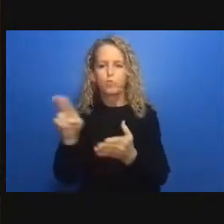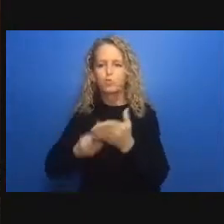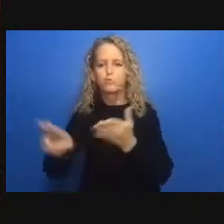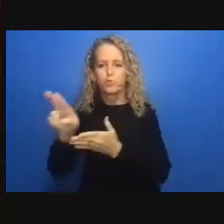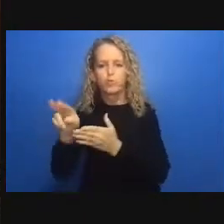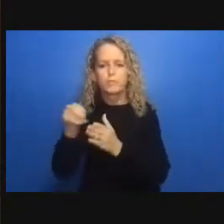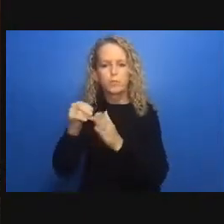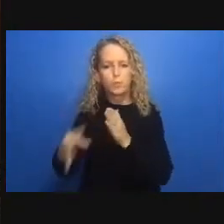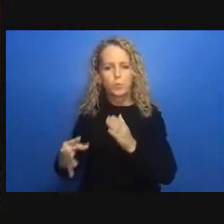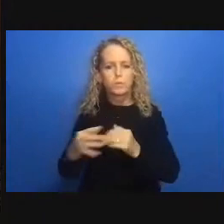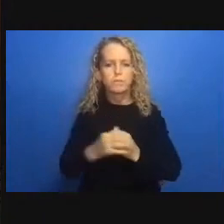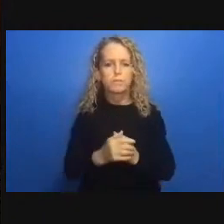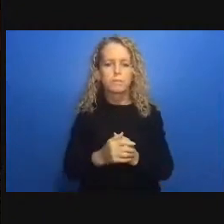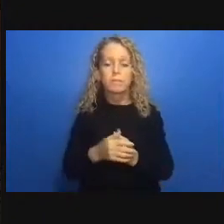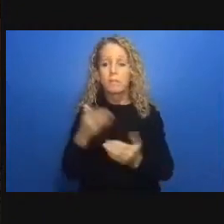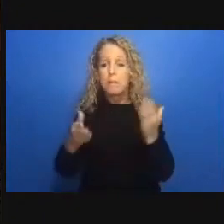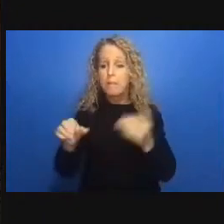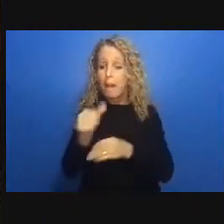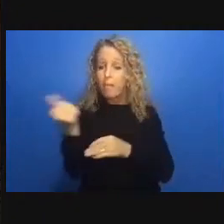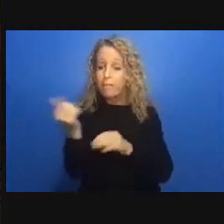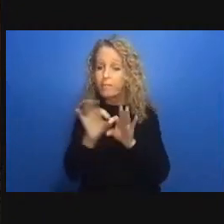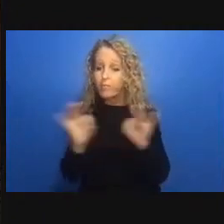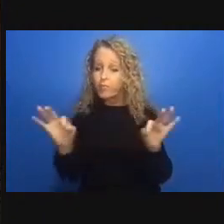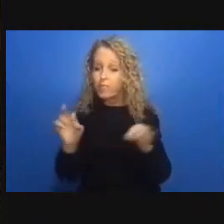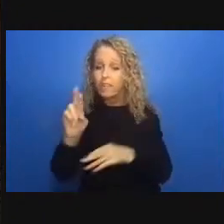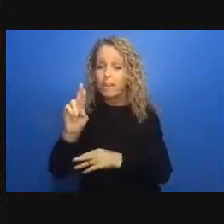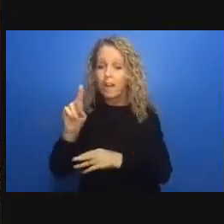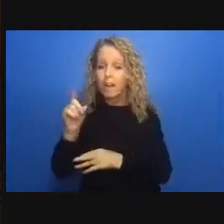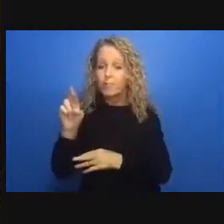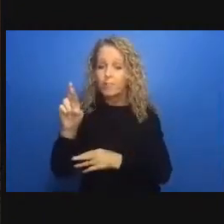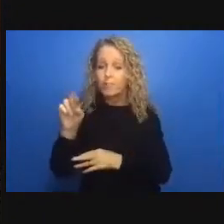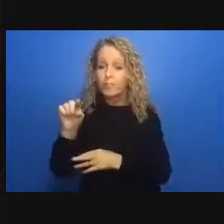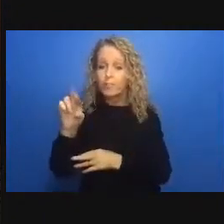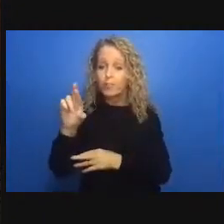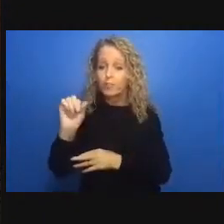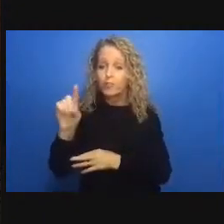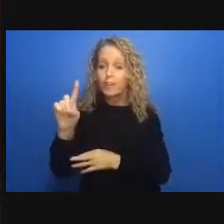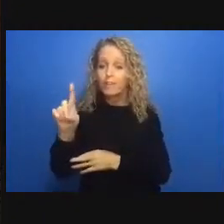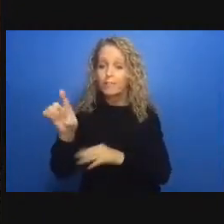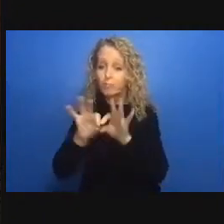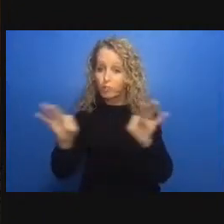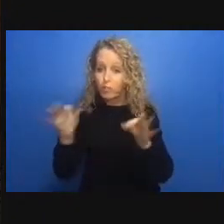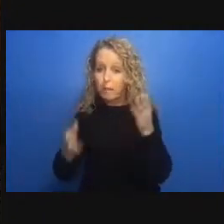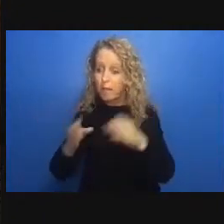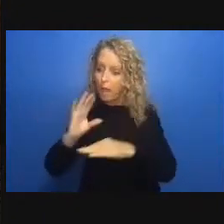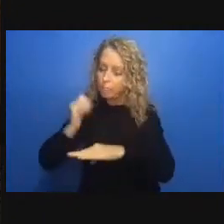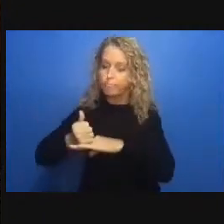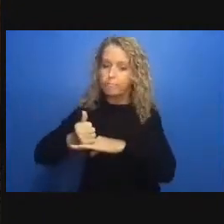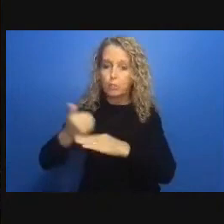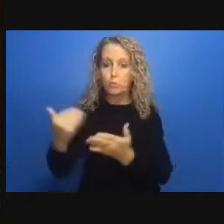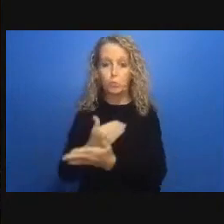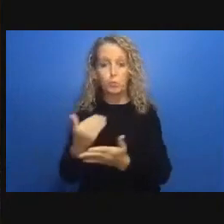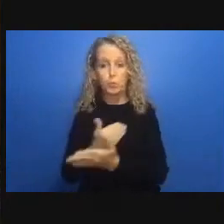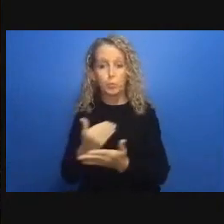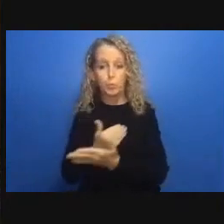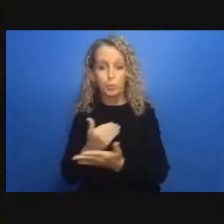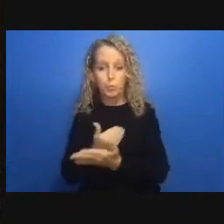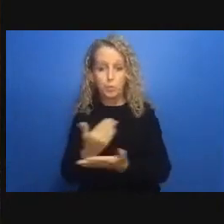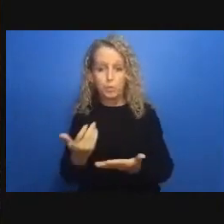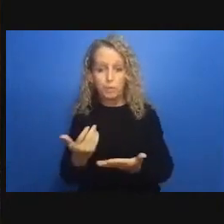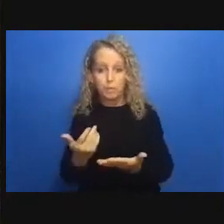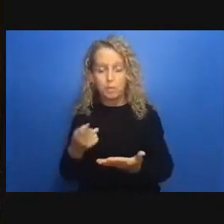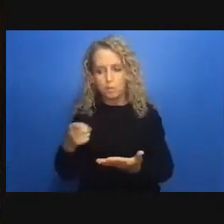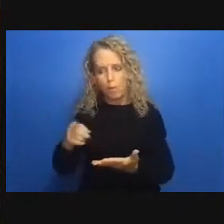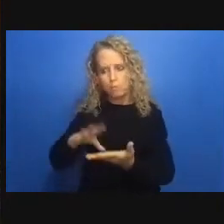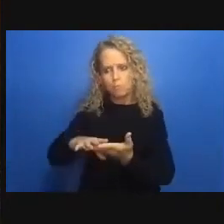create new undergraduate type programs and graduate type programs in order to really give the students the skills